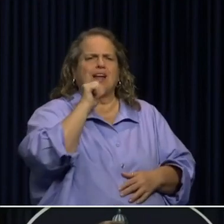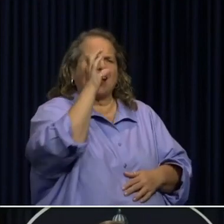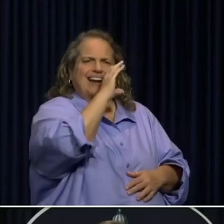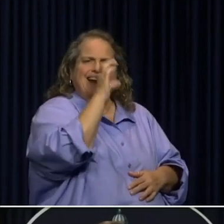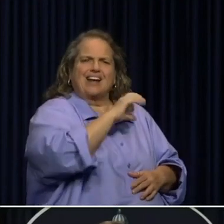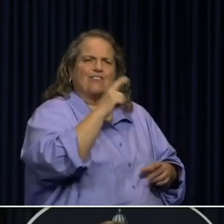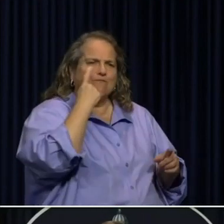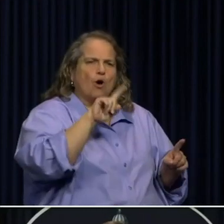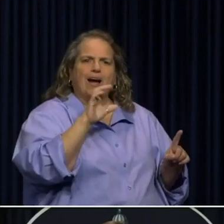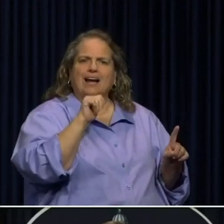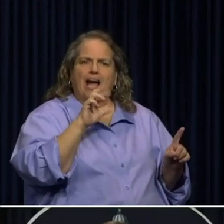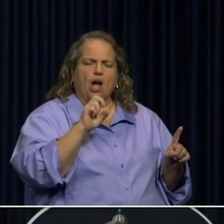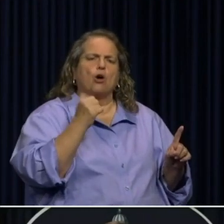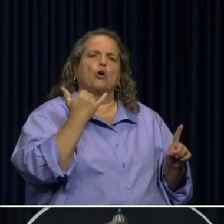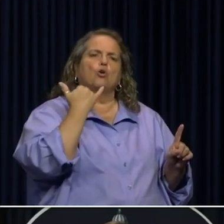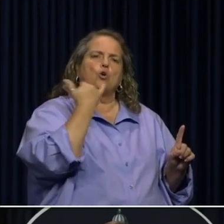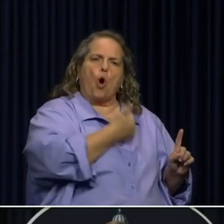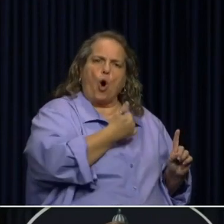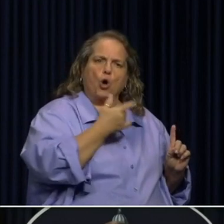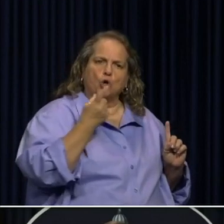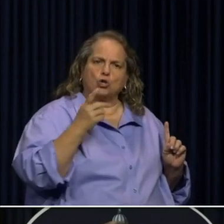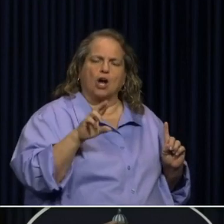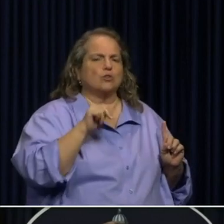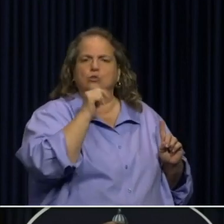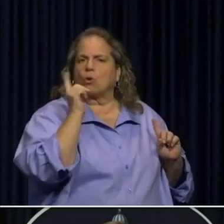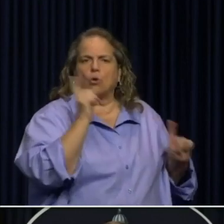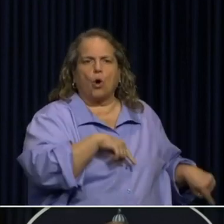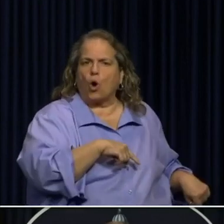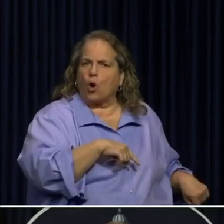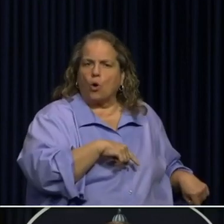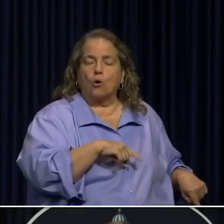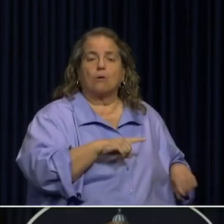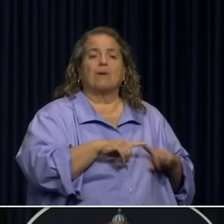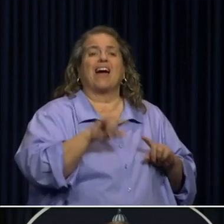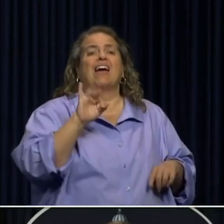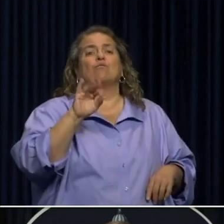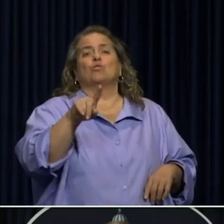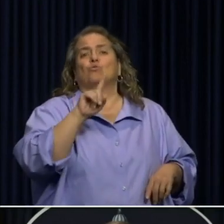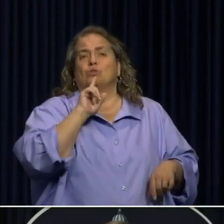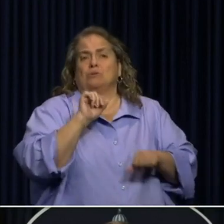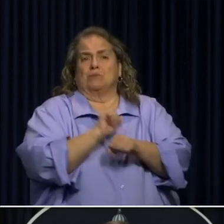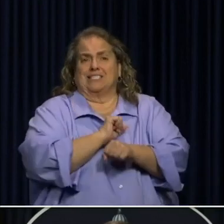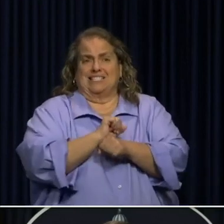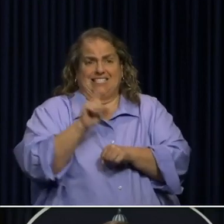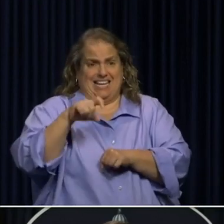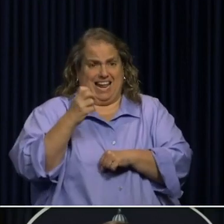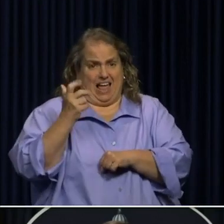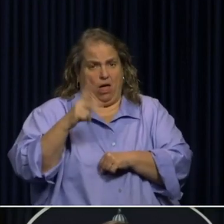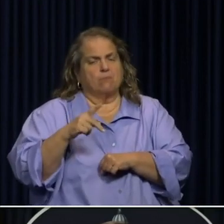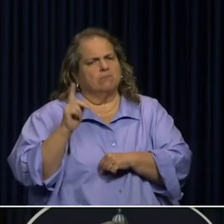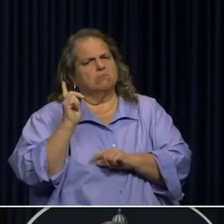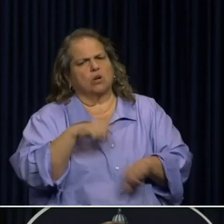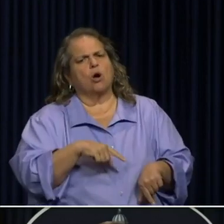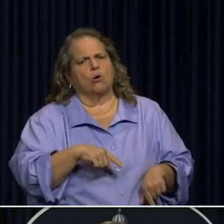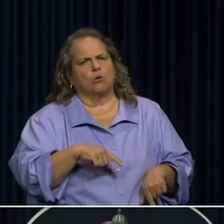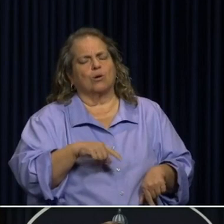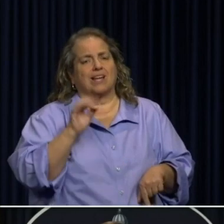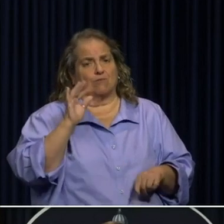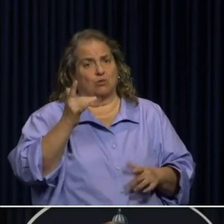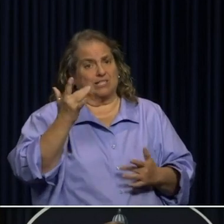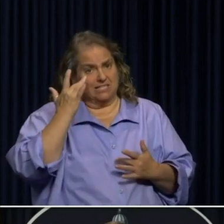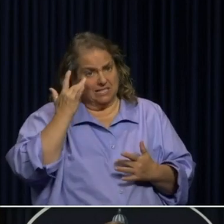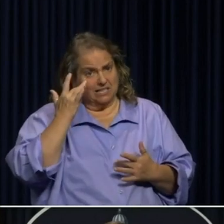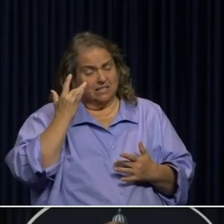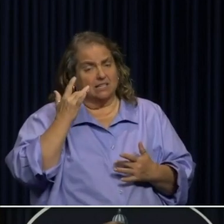not go to your primary care physician. But then, if you really need help, make sure you get it. If you are sick, get